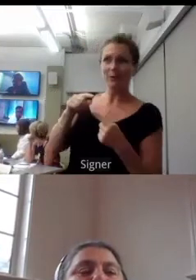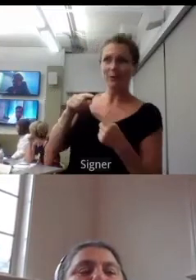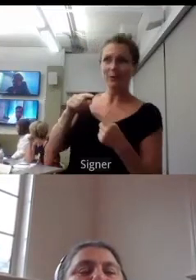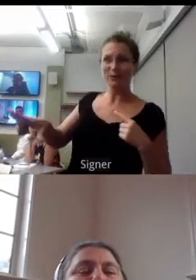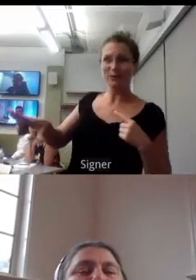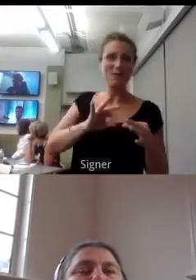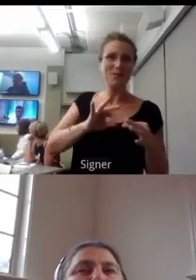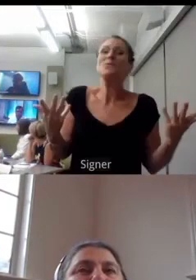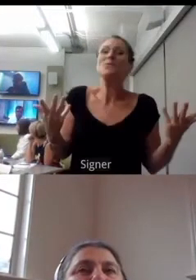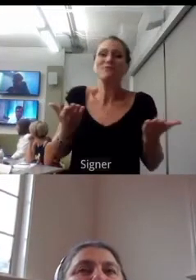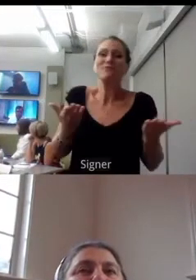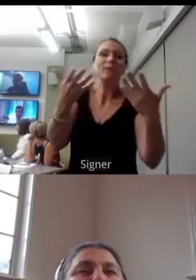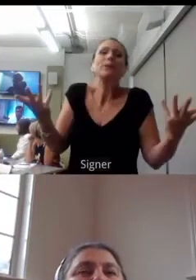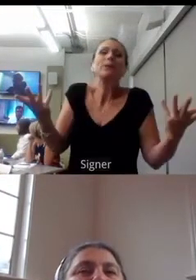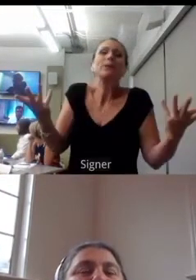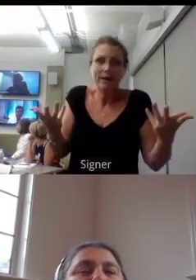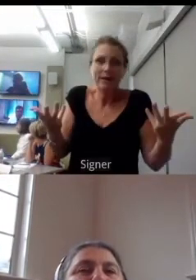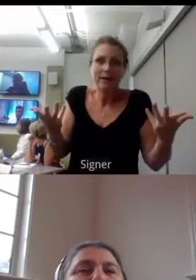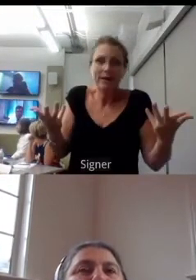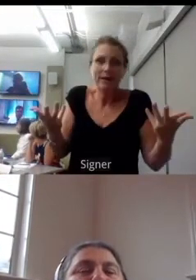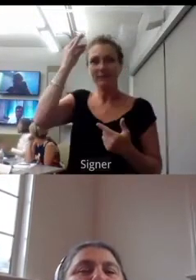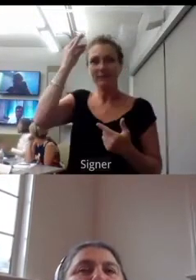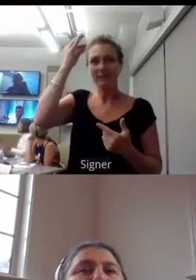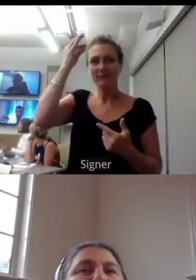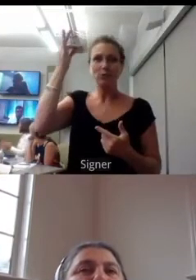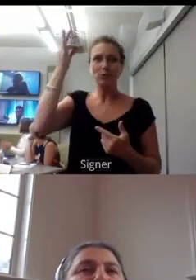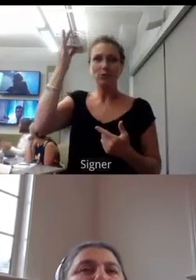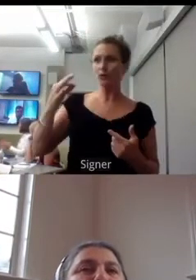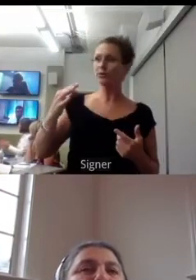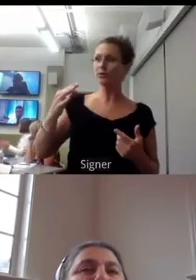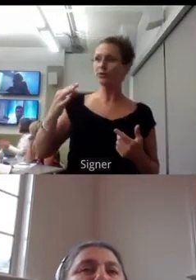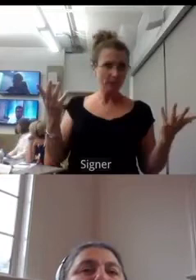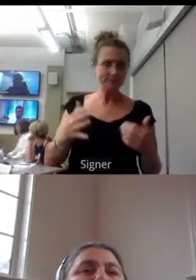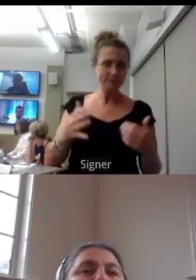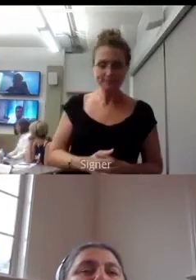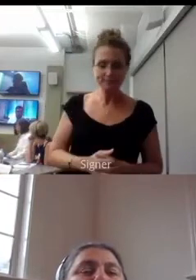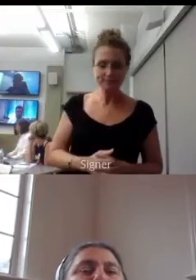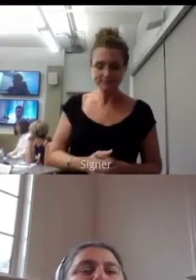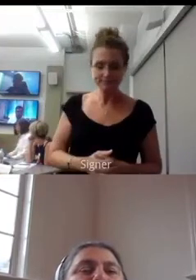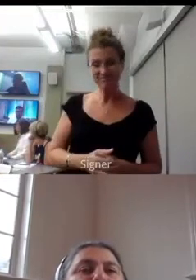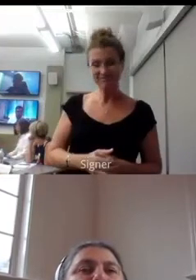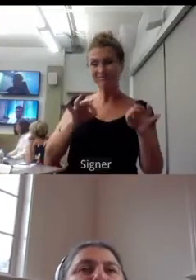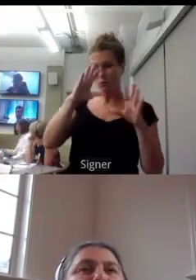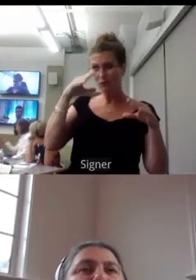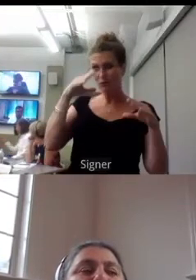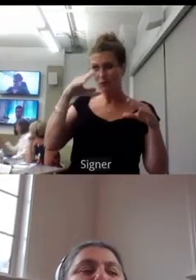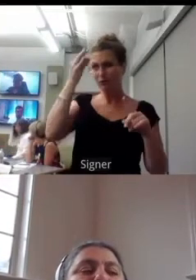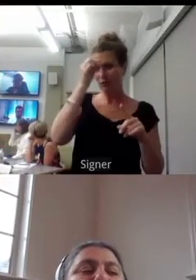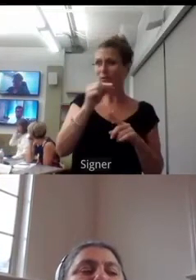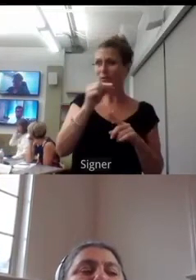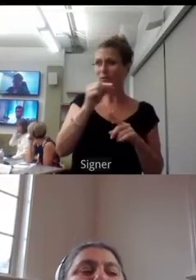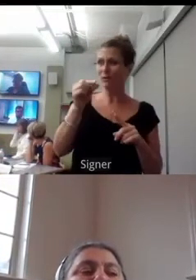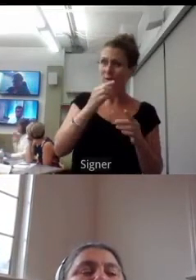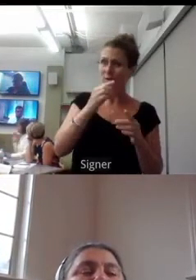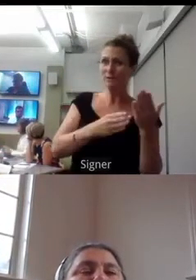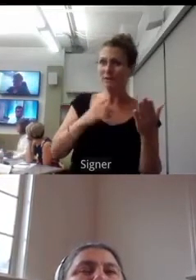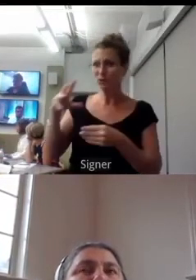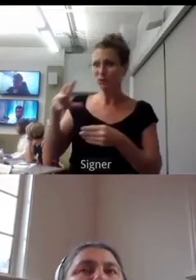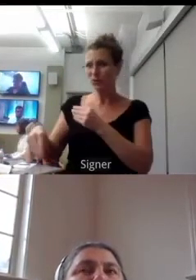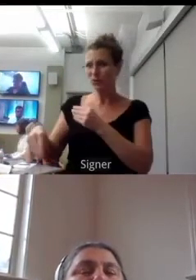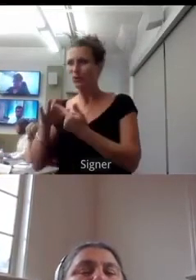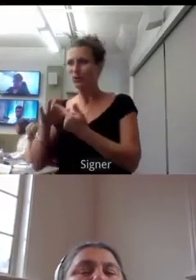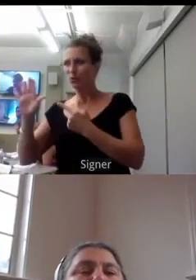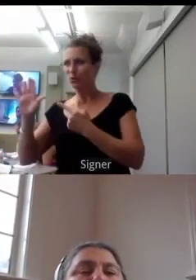sort of focus more on what the federal government component, just to add on to what Charles said. I think leadership is